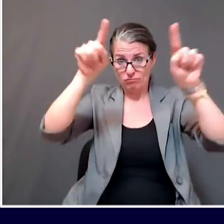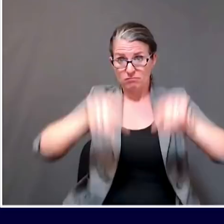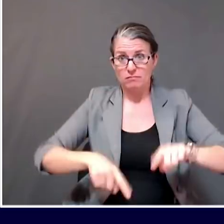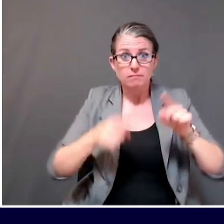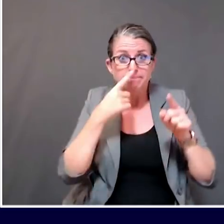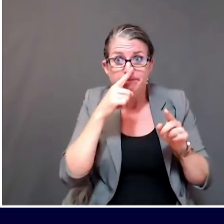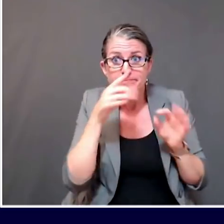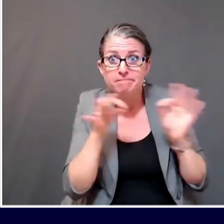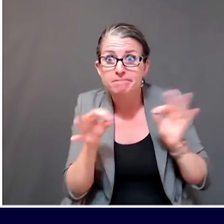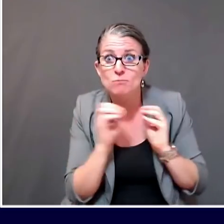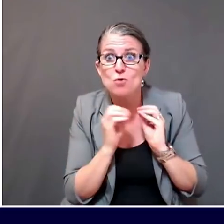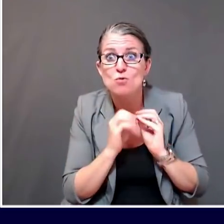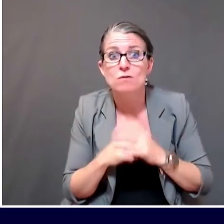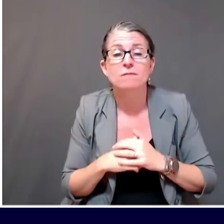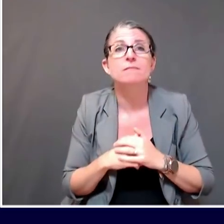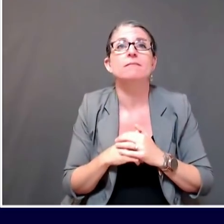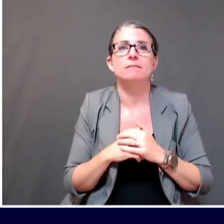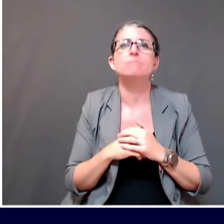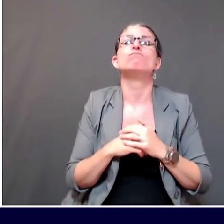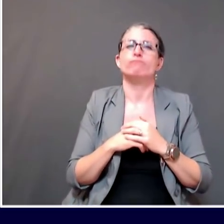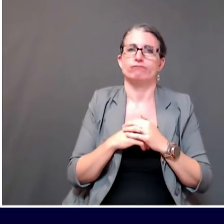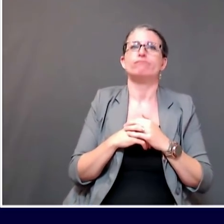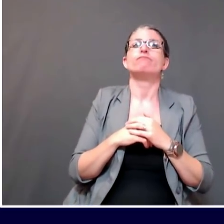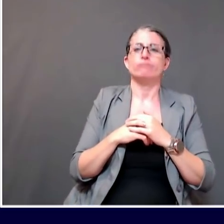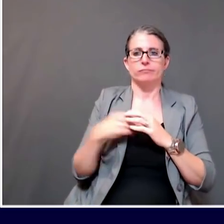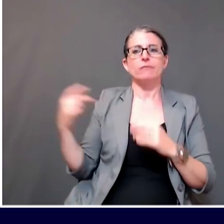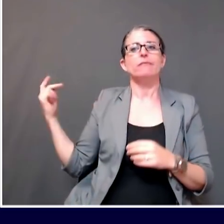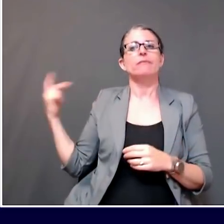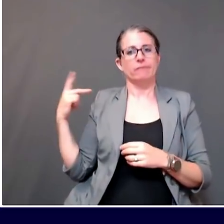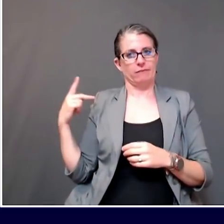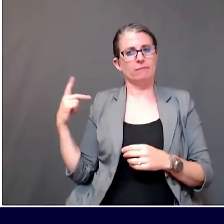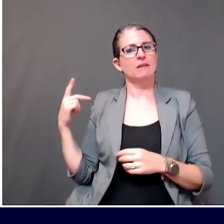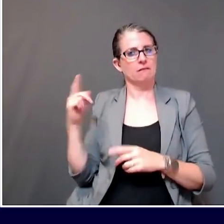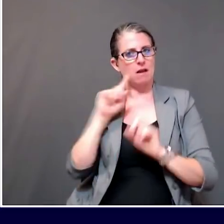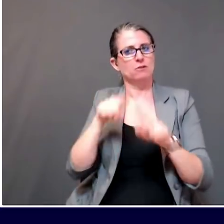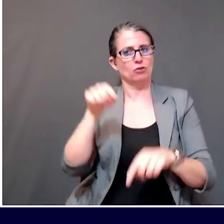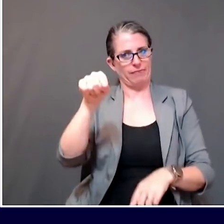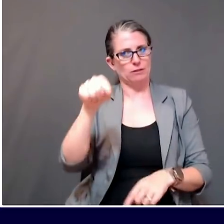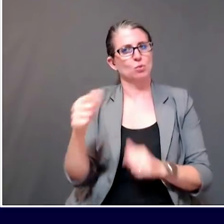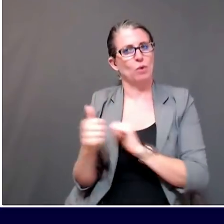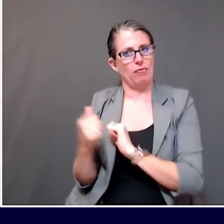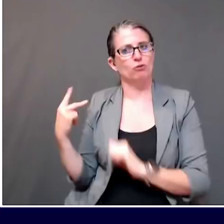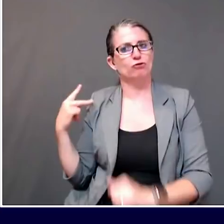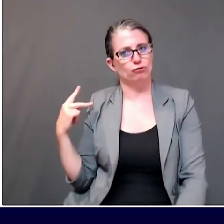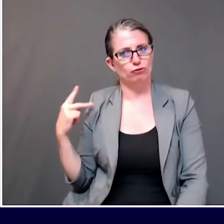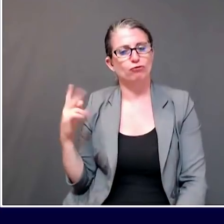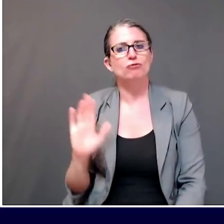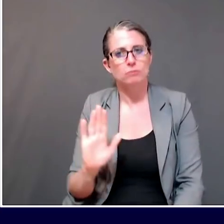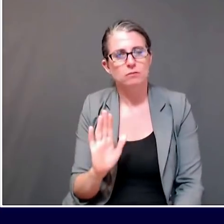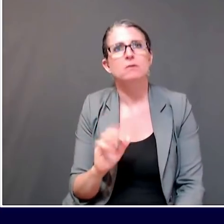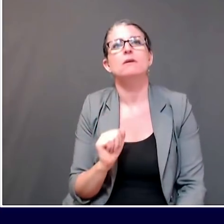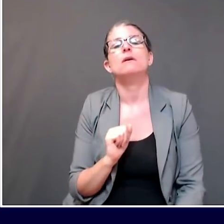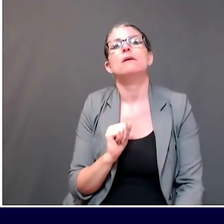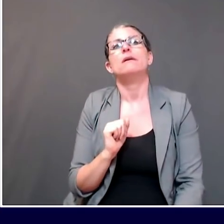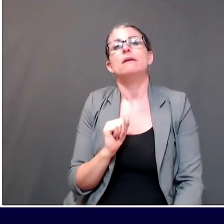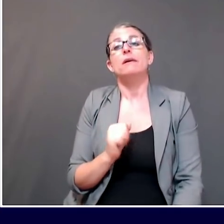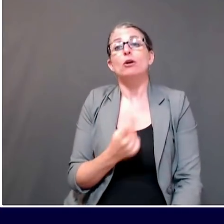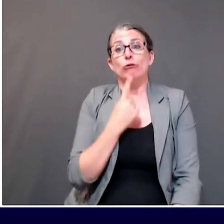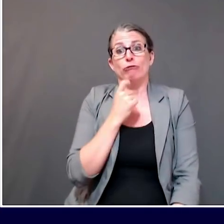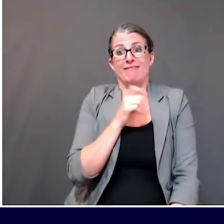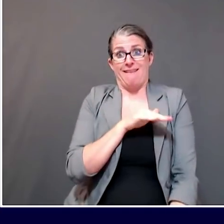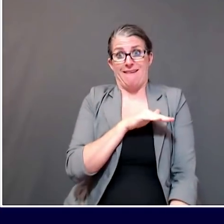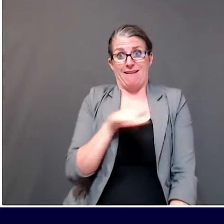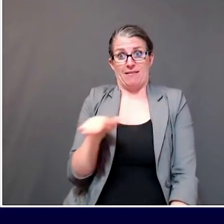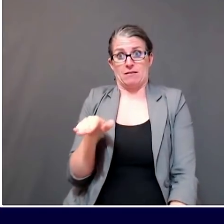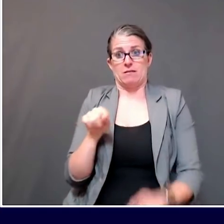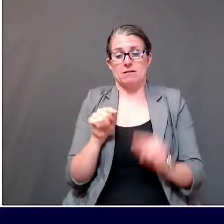The basis of those is to help give school administrators and school leaders a sense for what might be going on from an